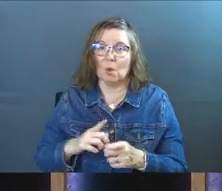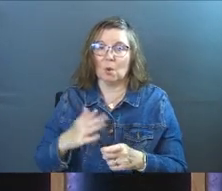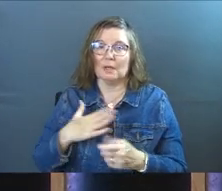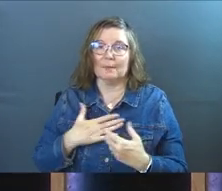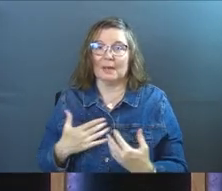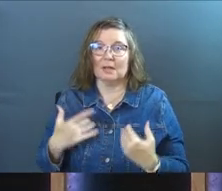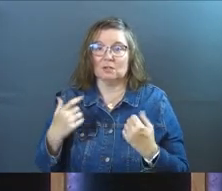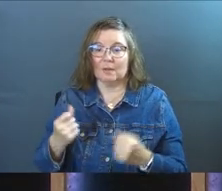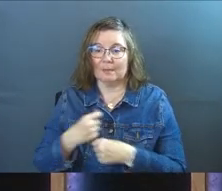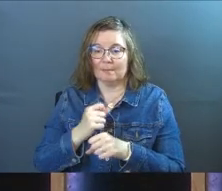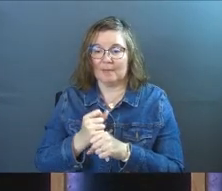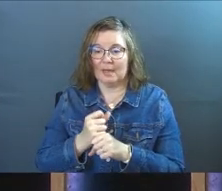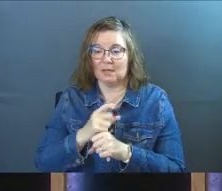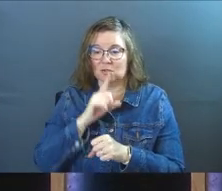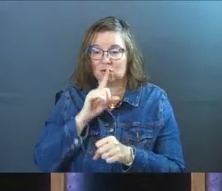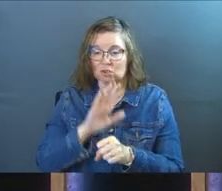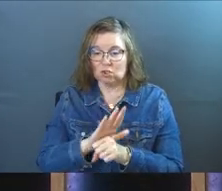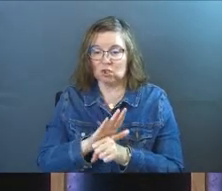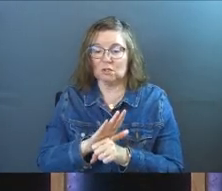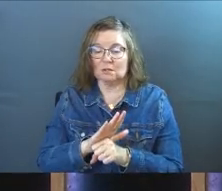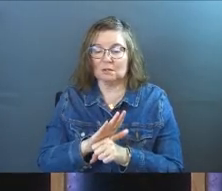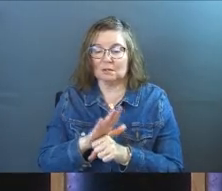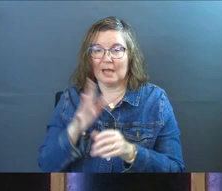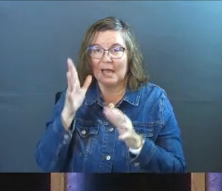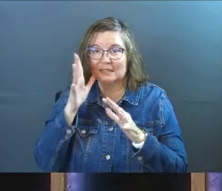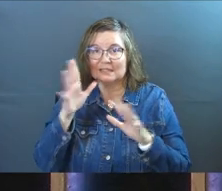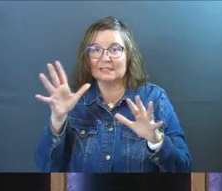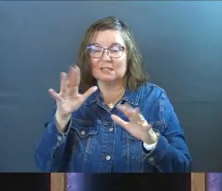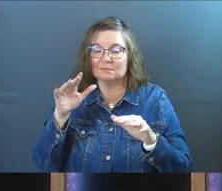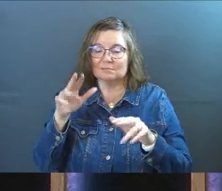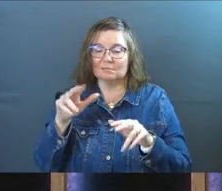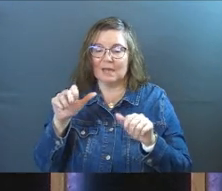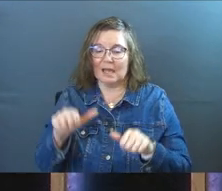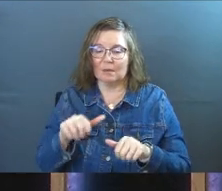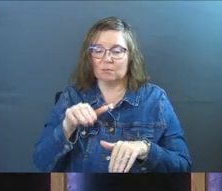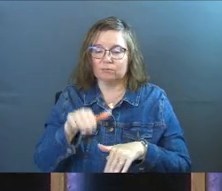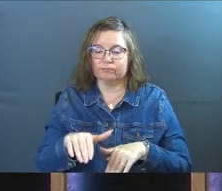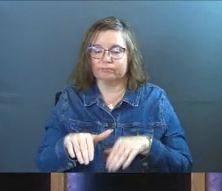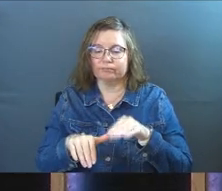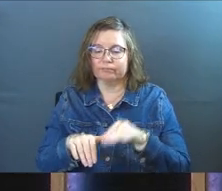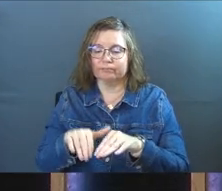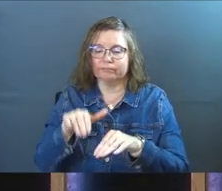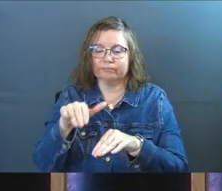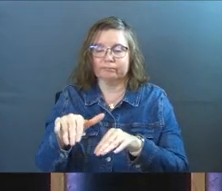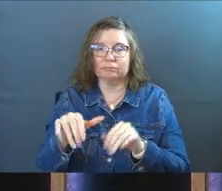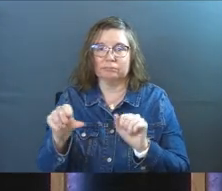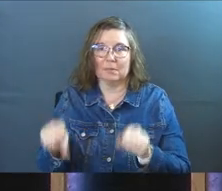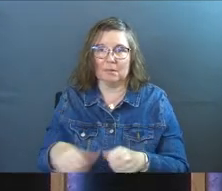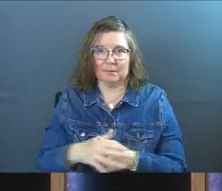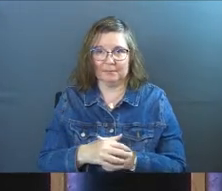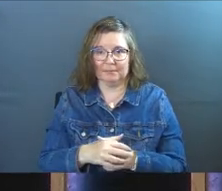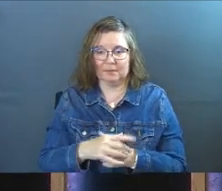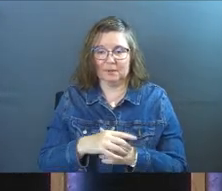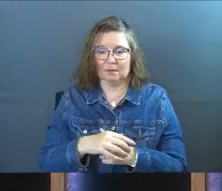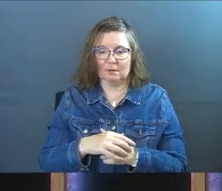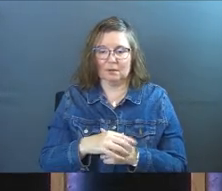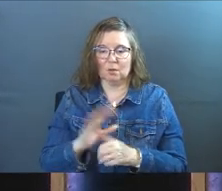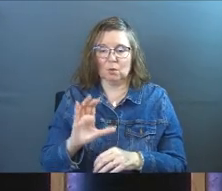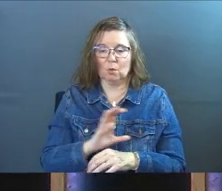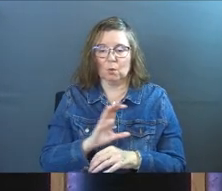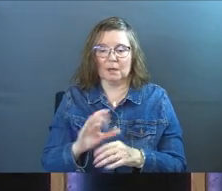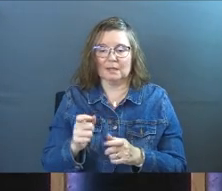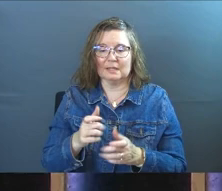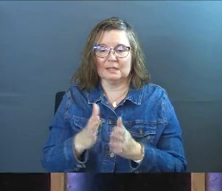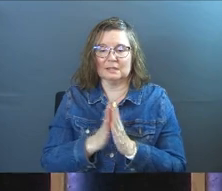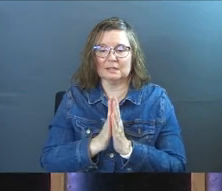my strength. He makes me as sure-footed as a deer, able to tread upon the heights. For the choir director, this